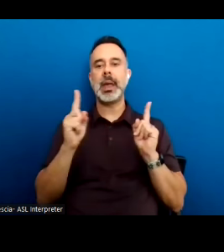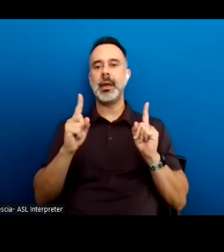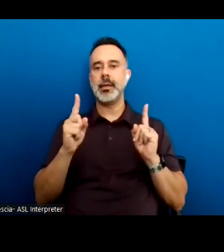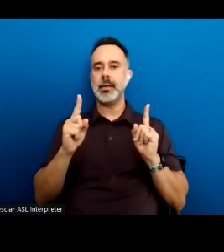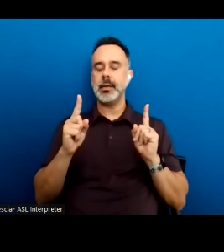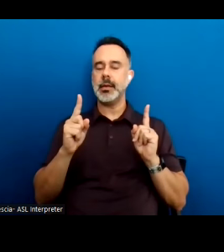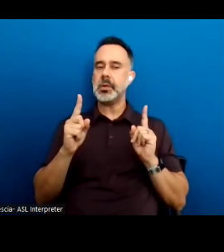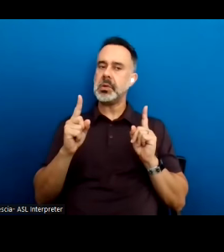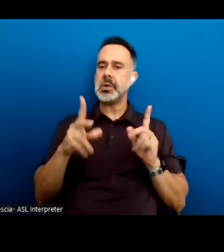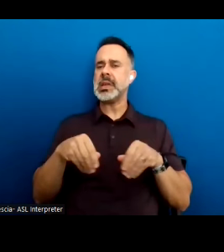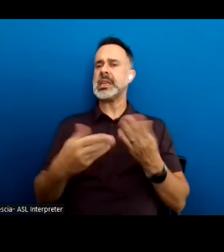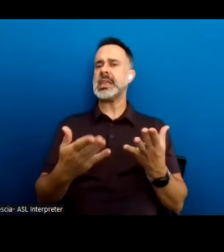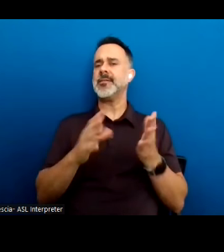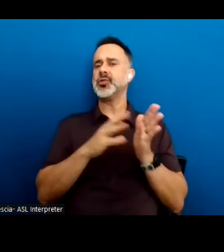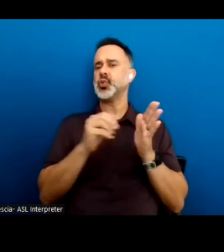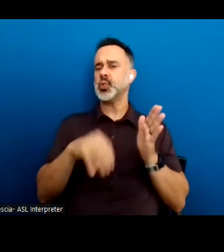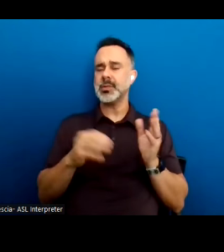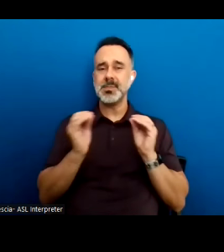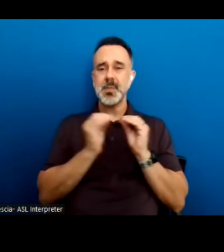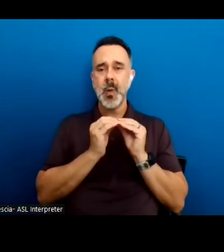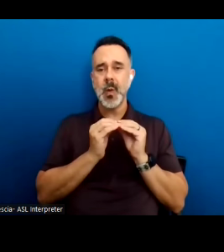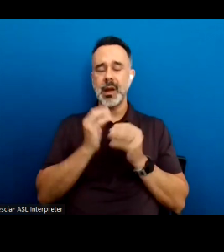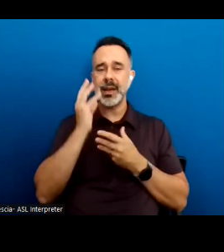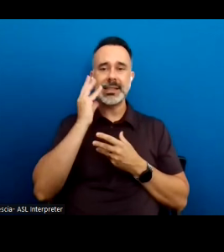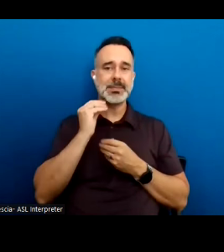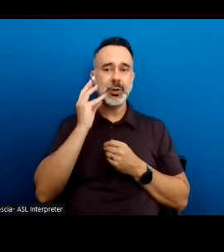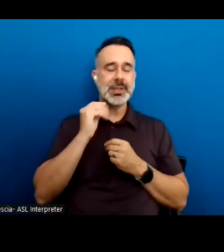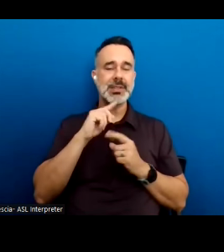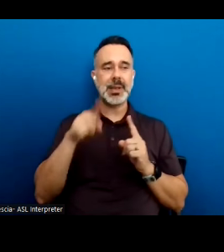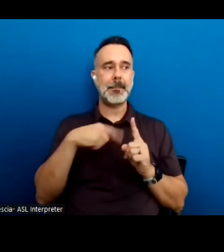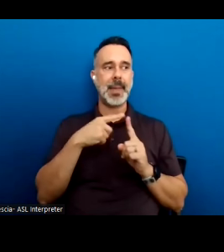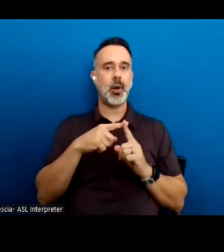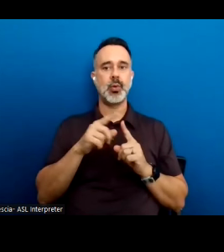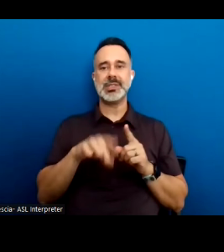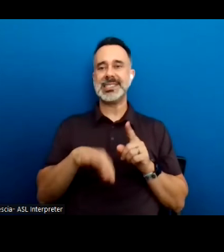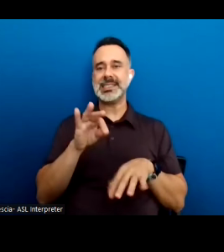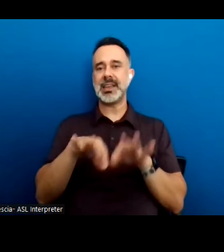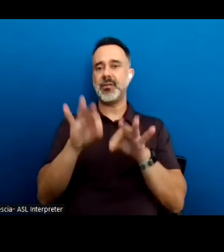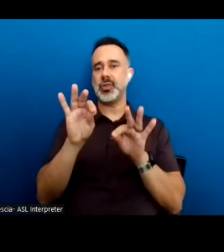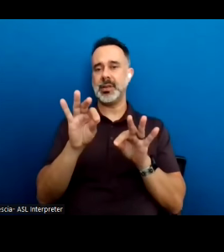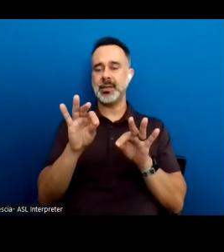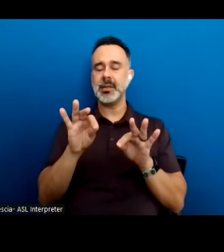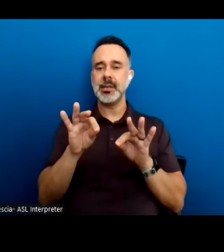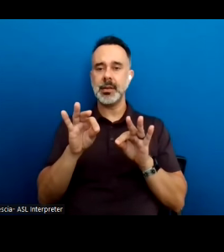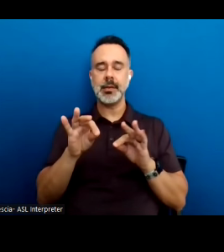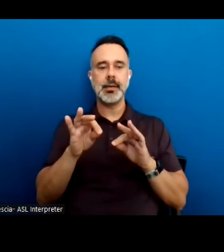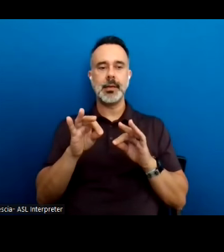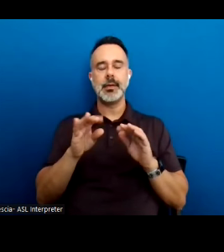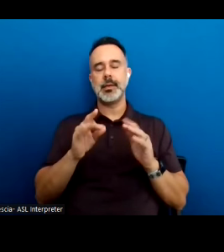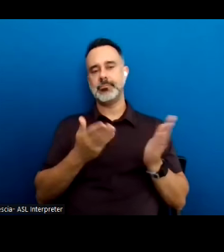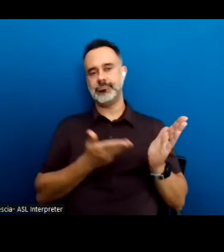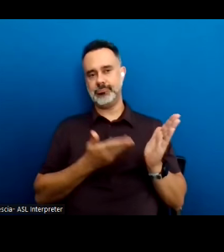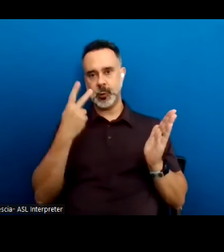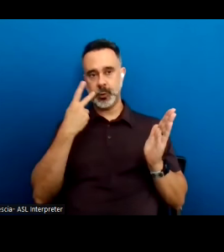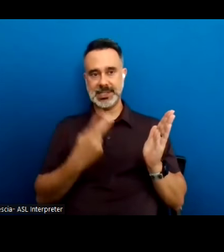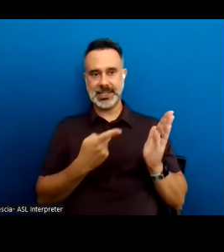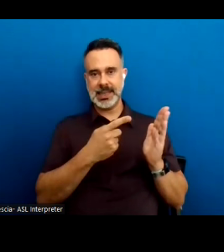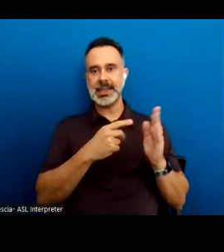to give students some more experiences about discovery. And as you can see through this